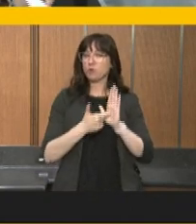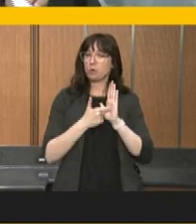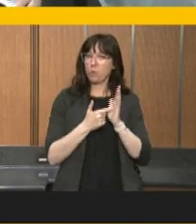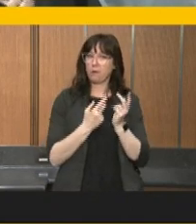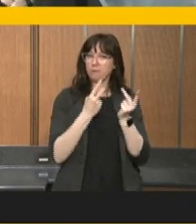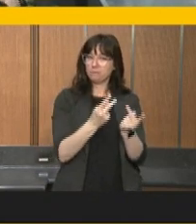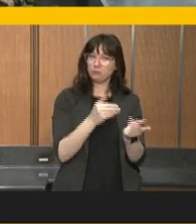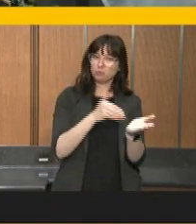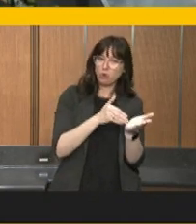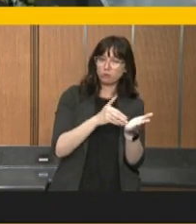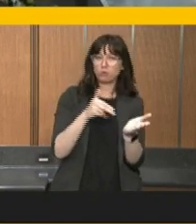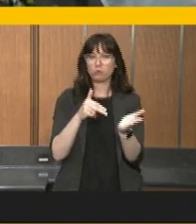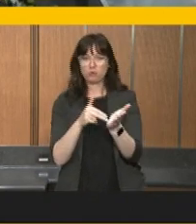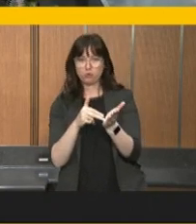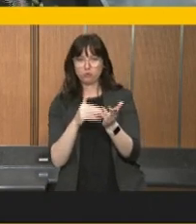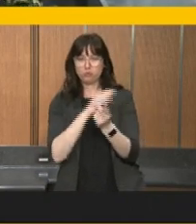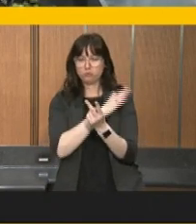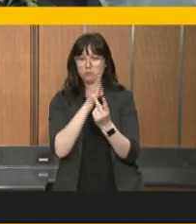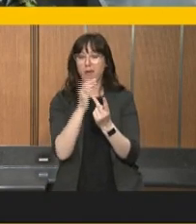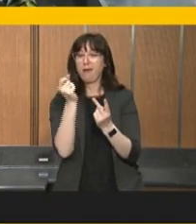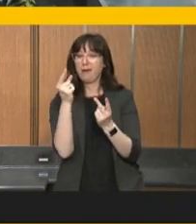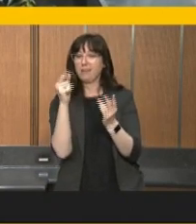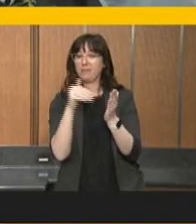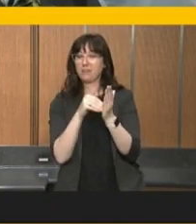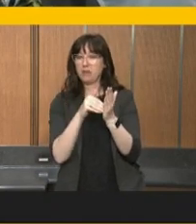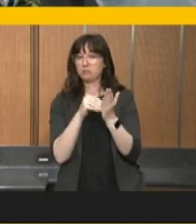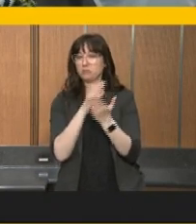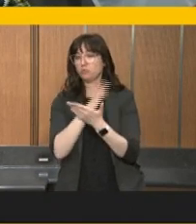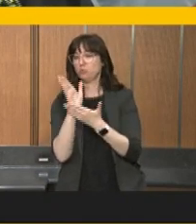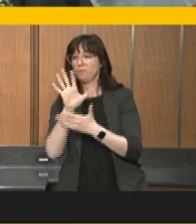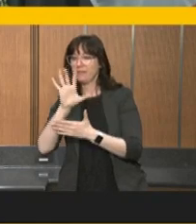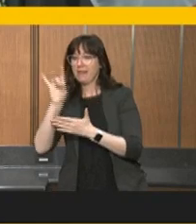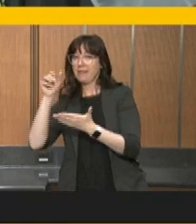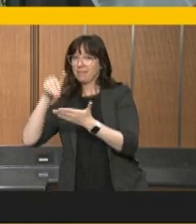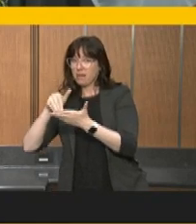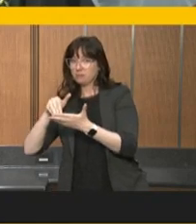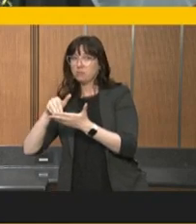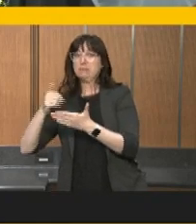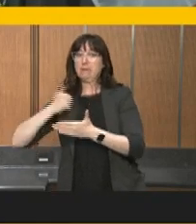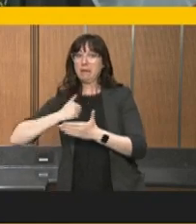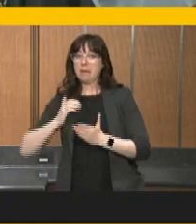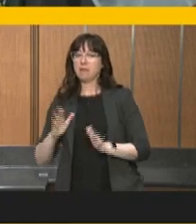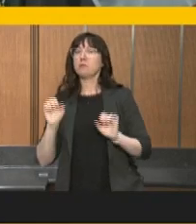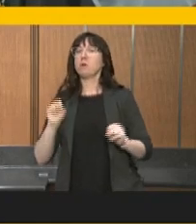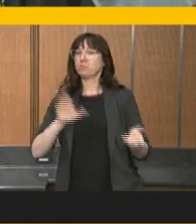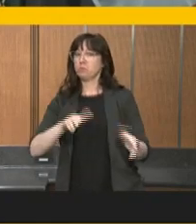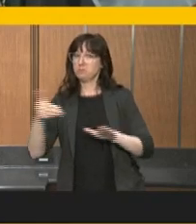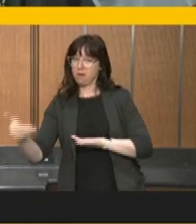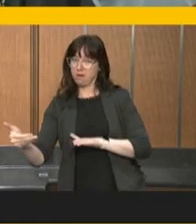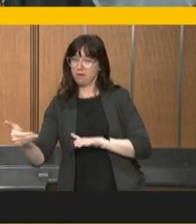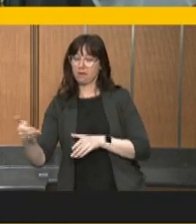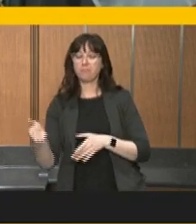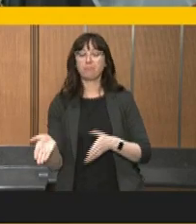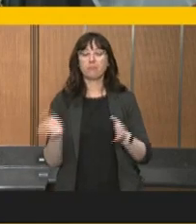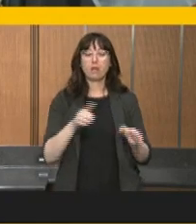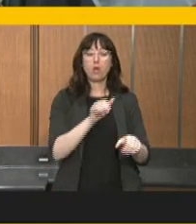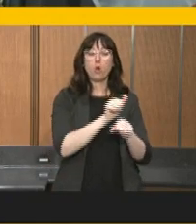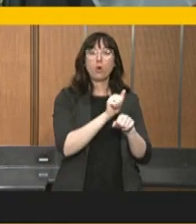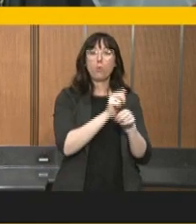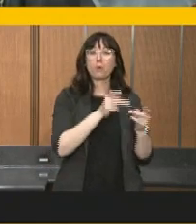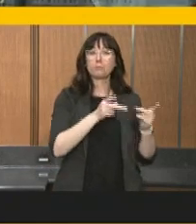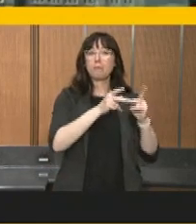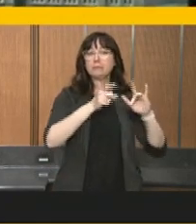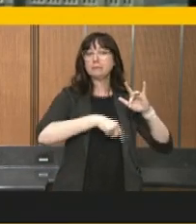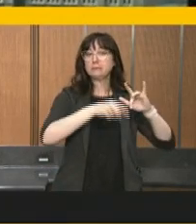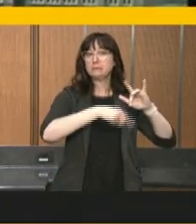with cabinet ministers and Canada's chief public health officer on an important day with two significant developments. First of all, the announcement that there will be